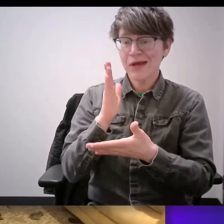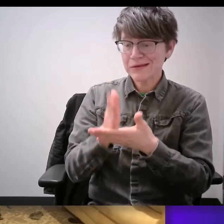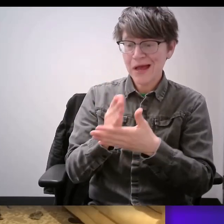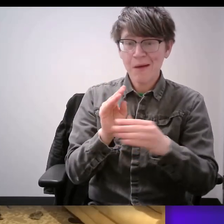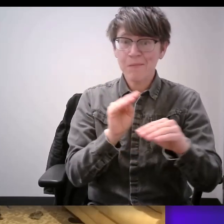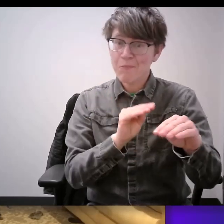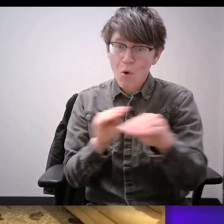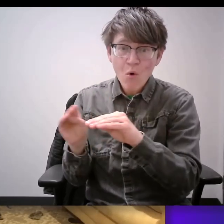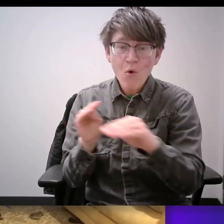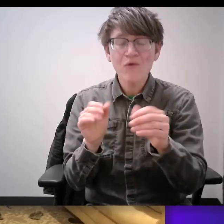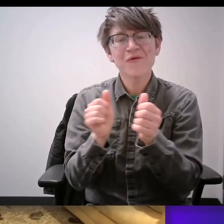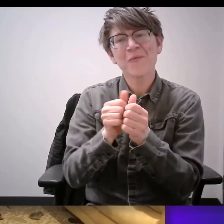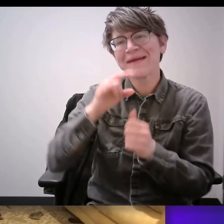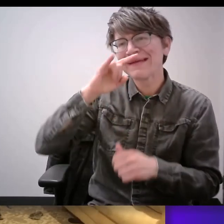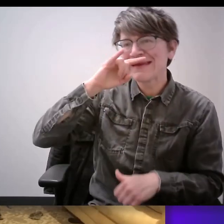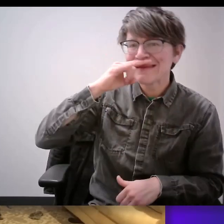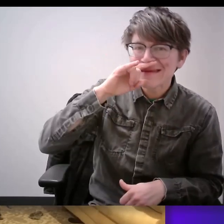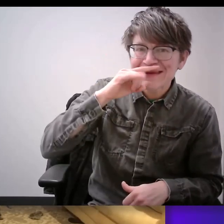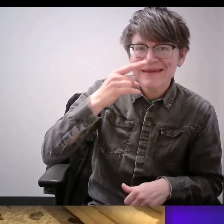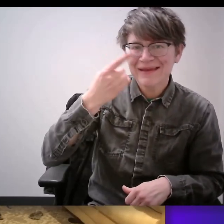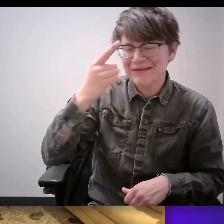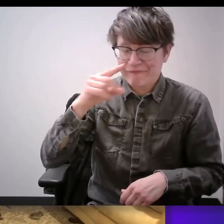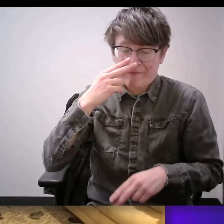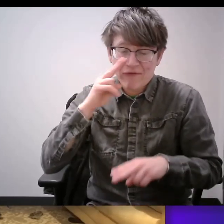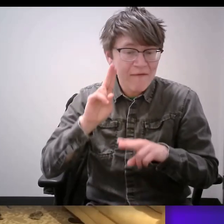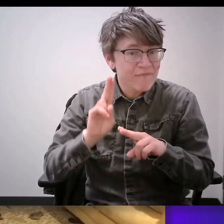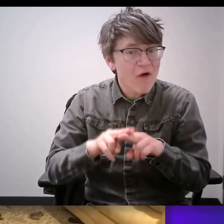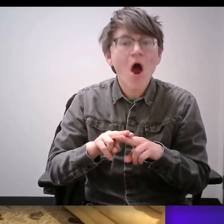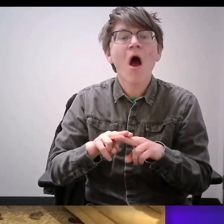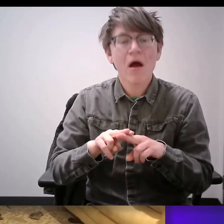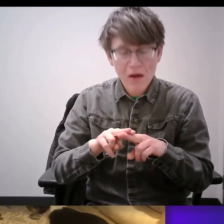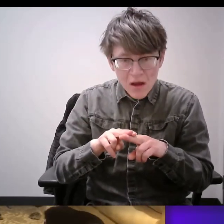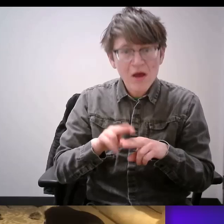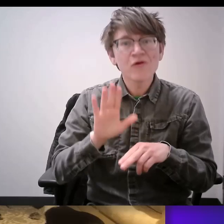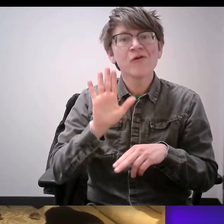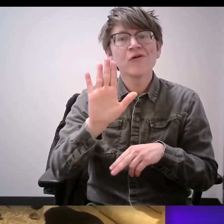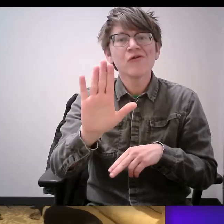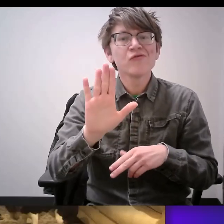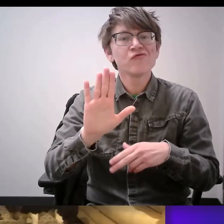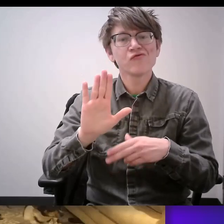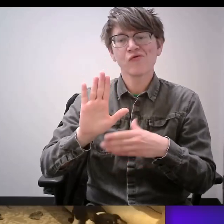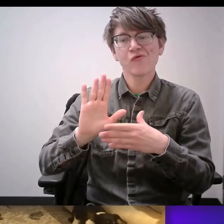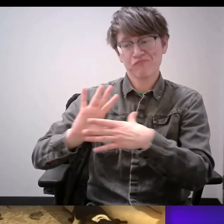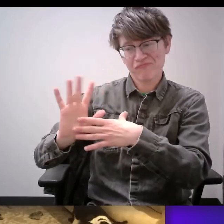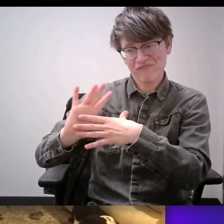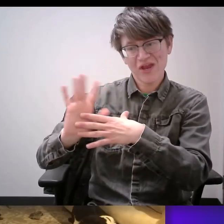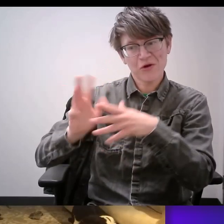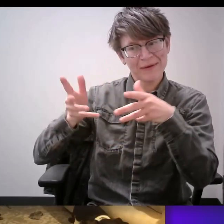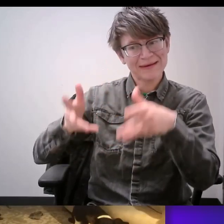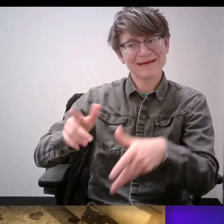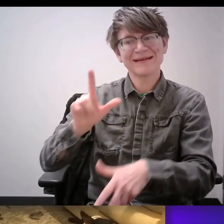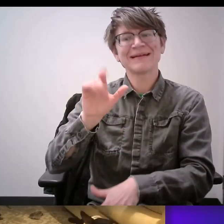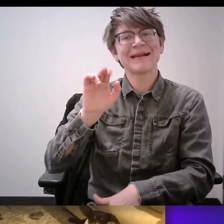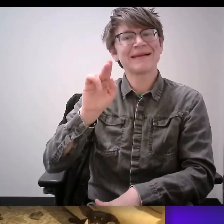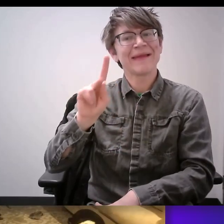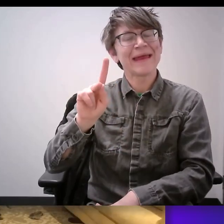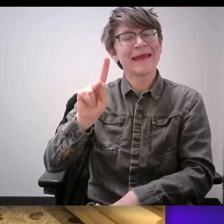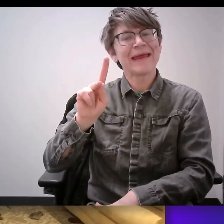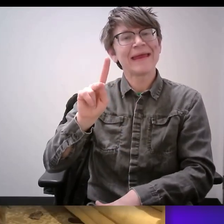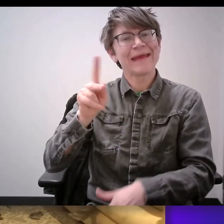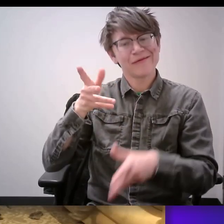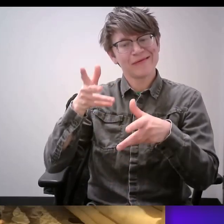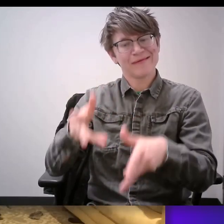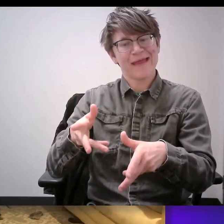say with your kids or for a school project, I don't know what you're using it for, leave links to that down below. I watch all of them, so I will check it